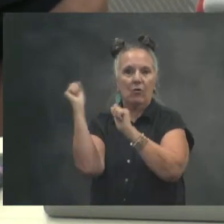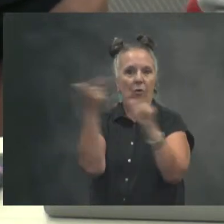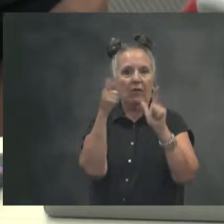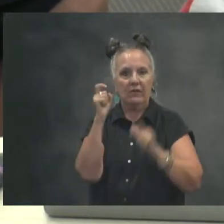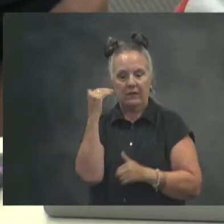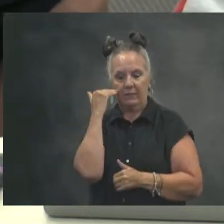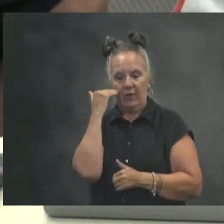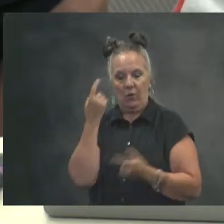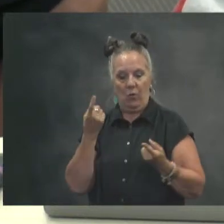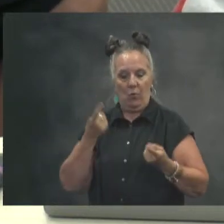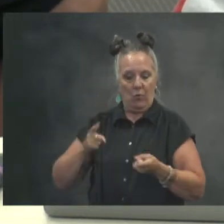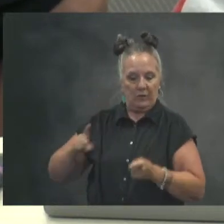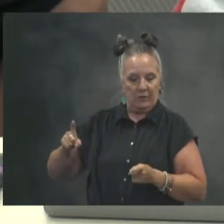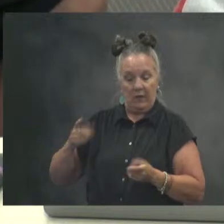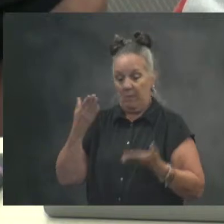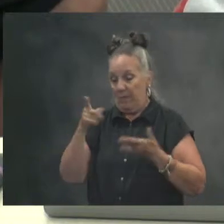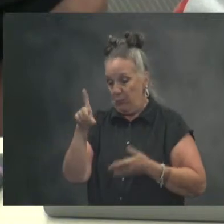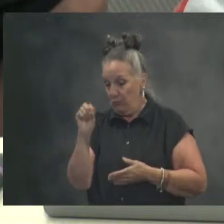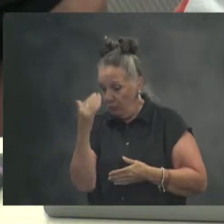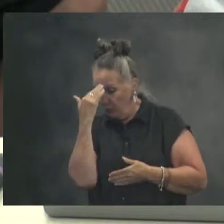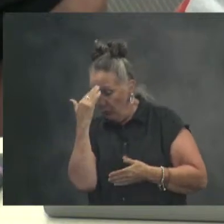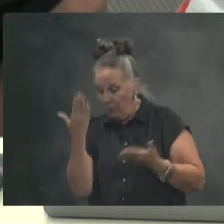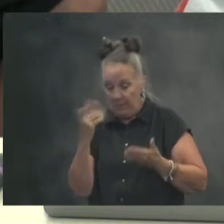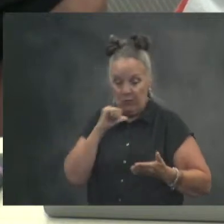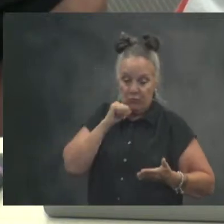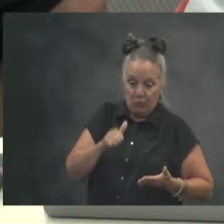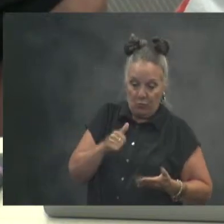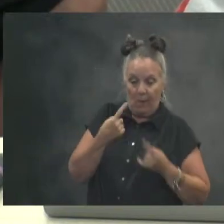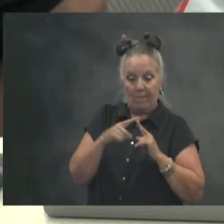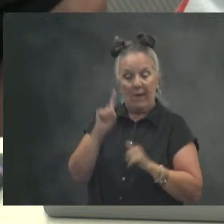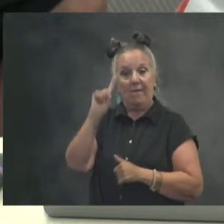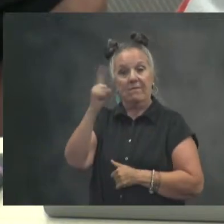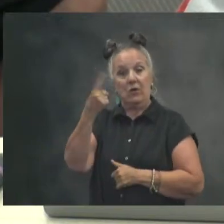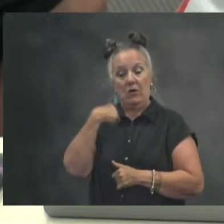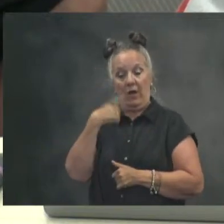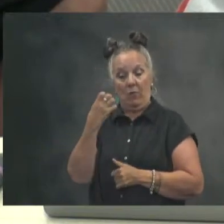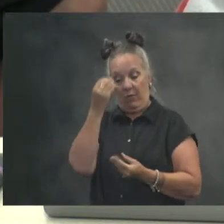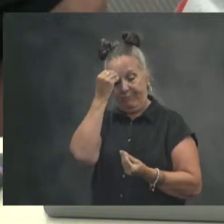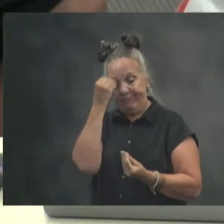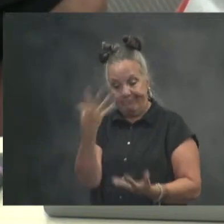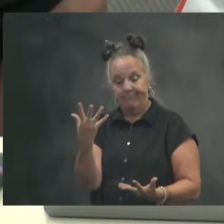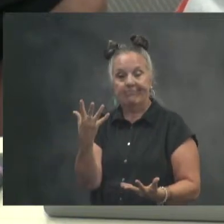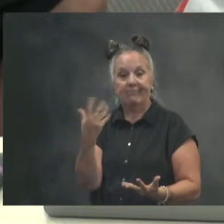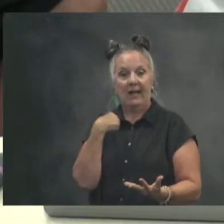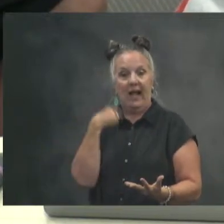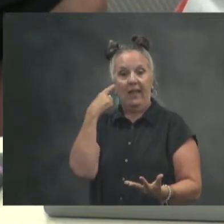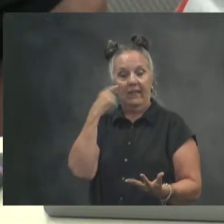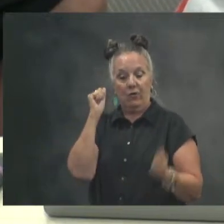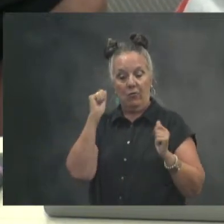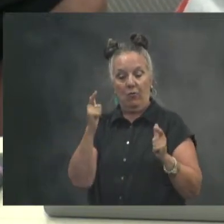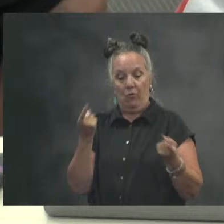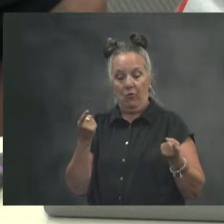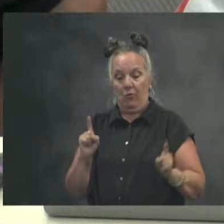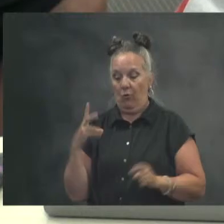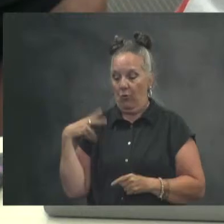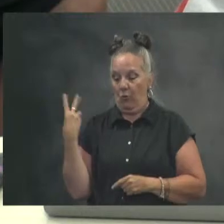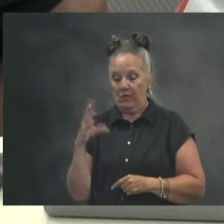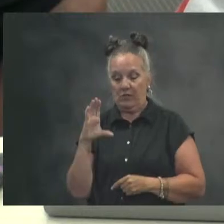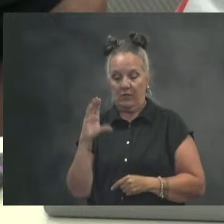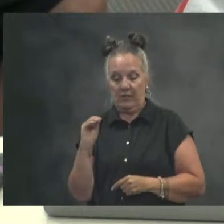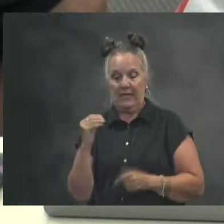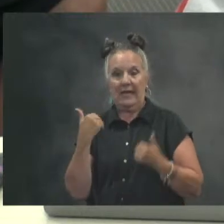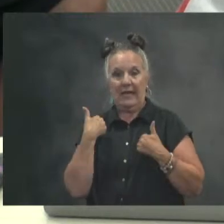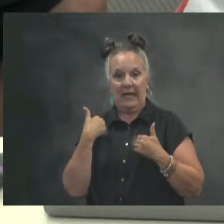of what's going on. Maybe you do or you don't. But the first thing I think we all agree on, that Washington County